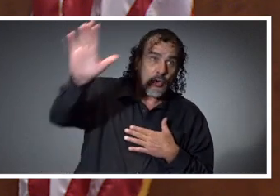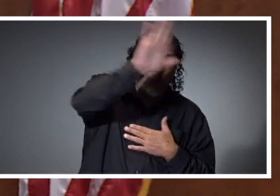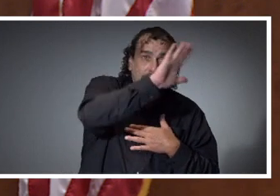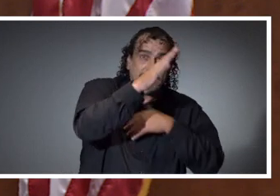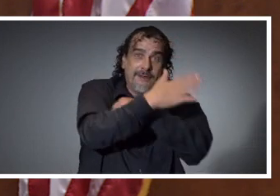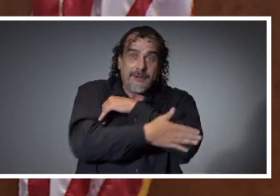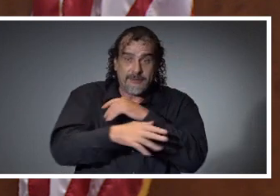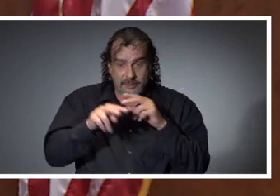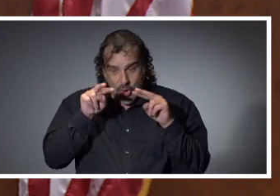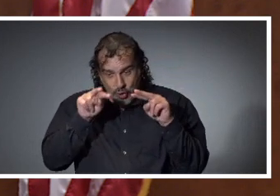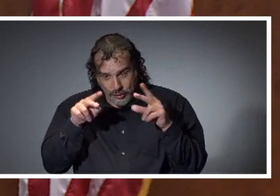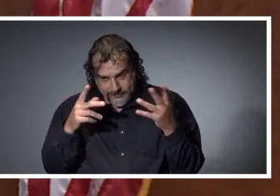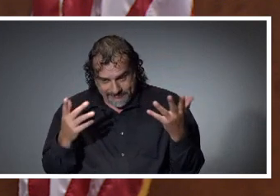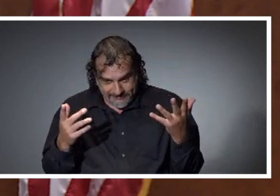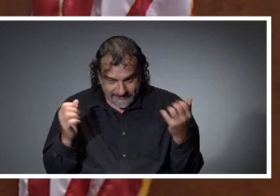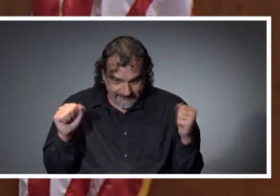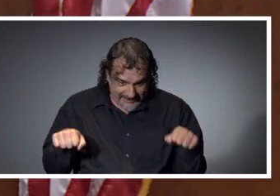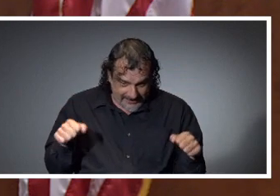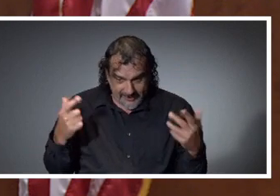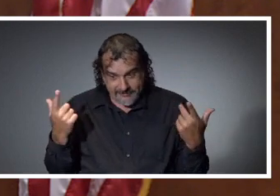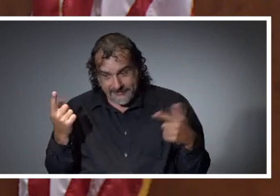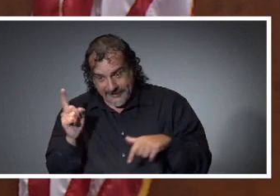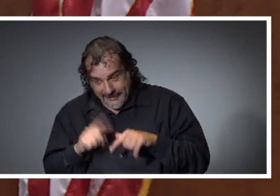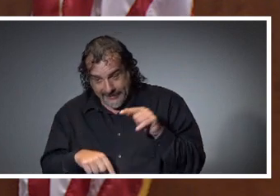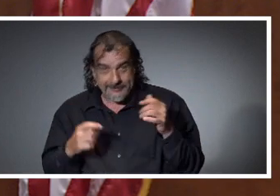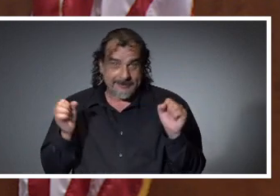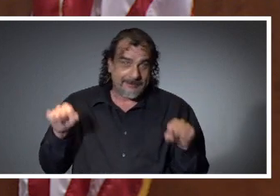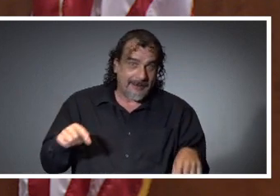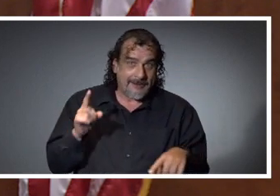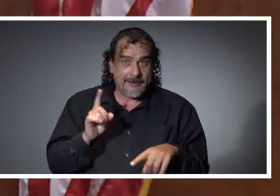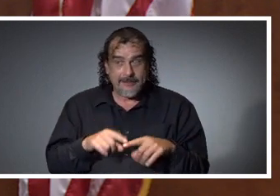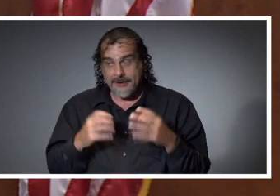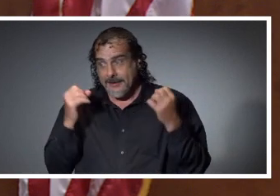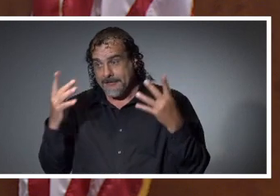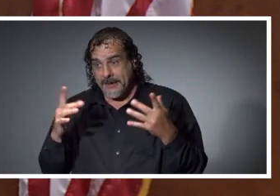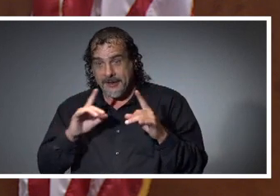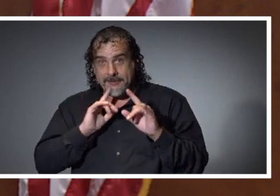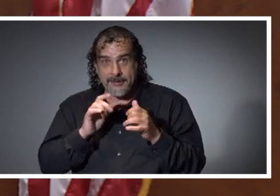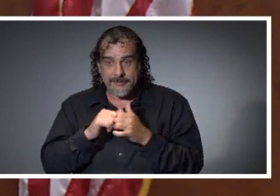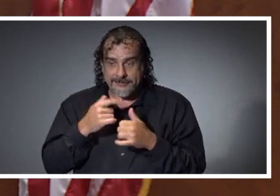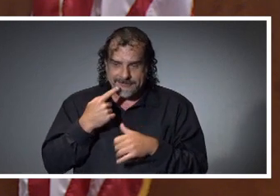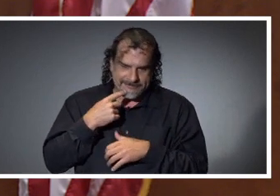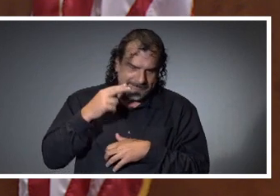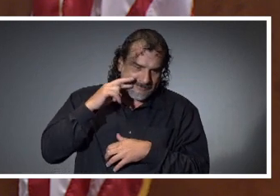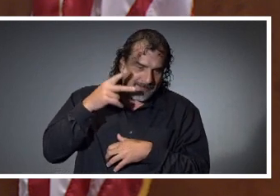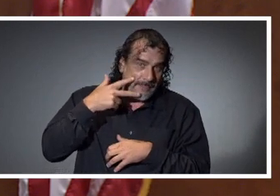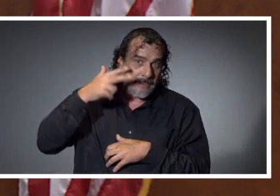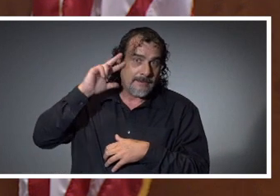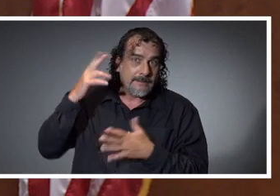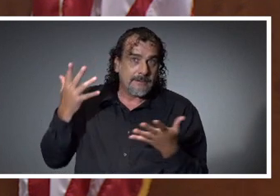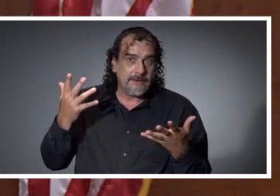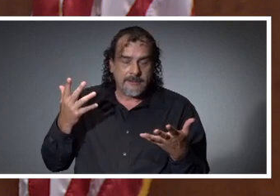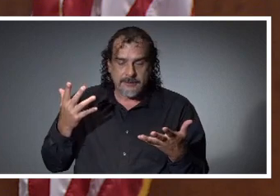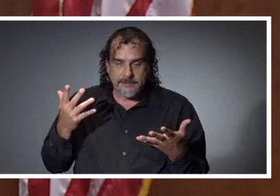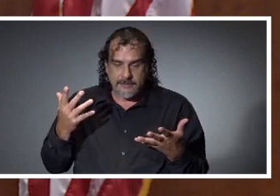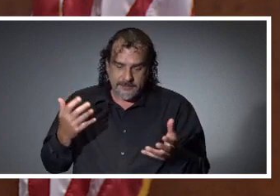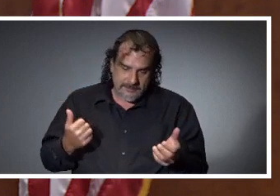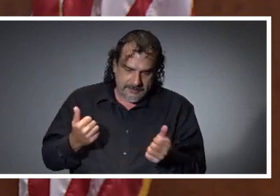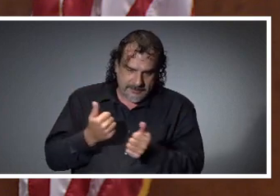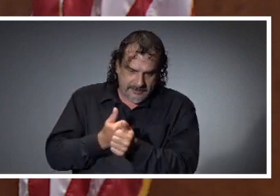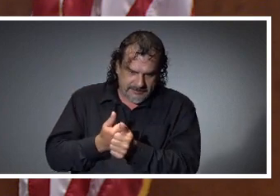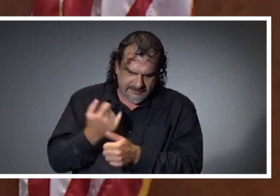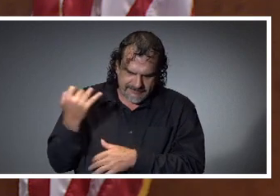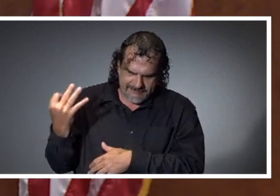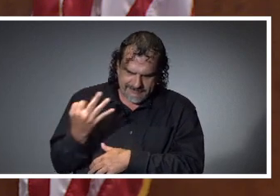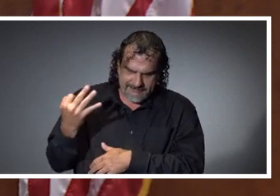this question today. There's been a lot of reports over the last several days that up until Friday of